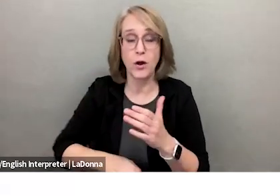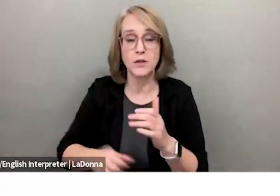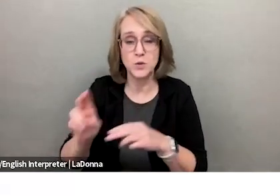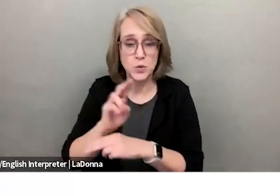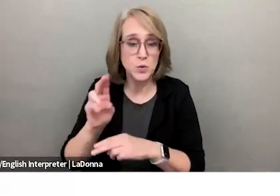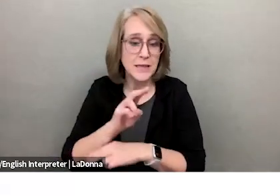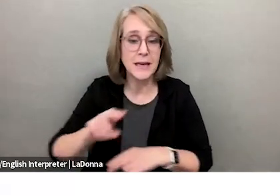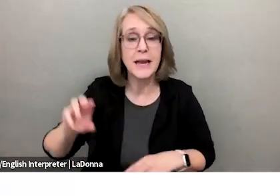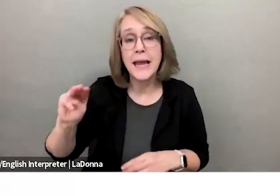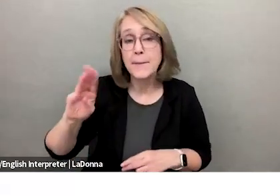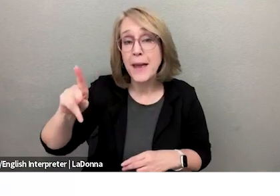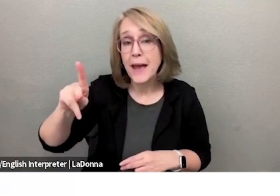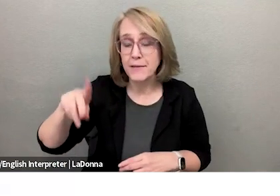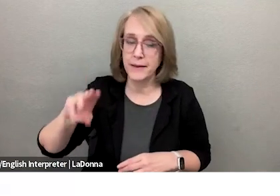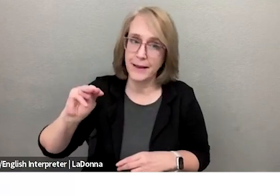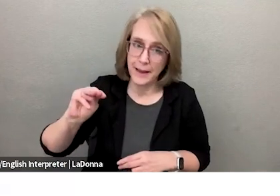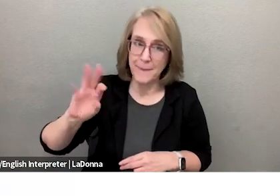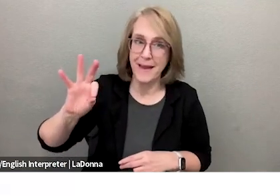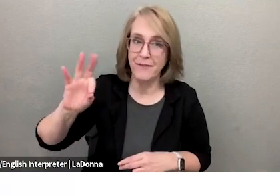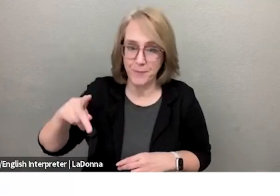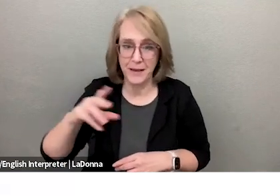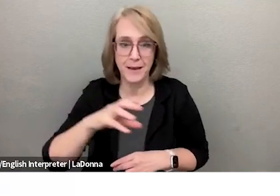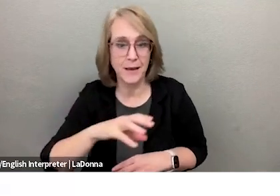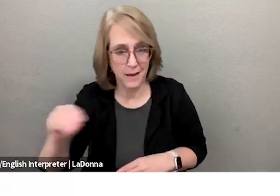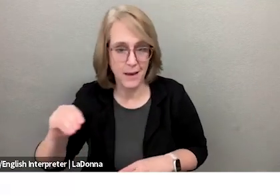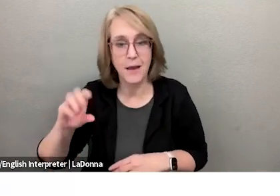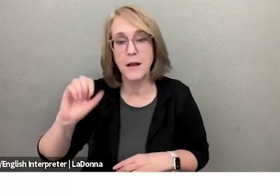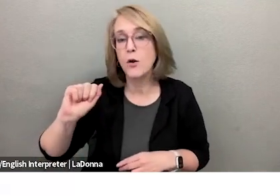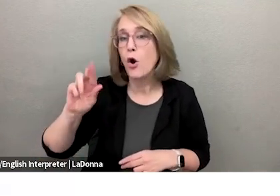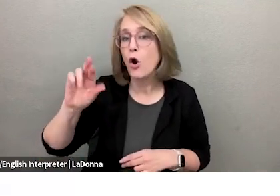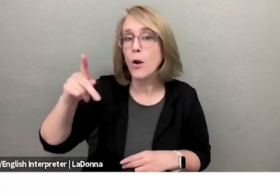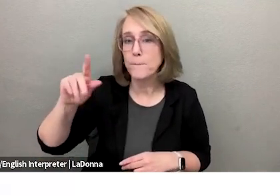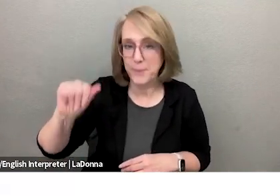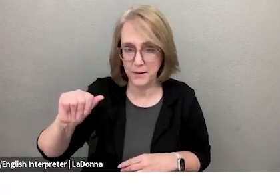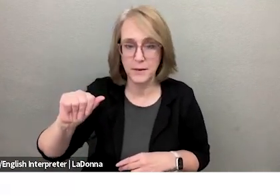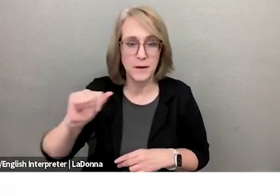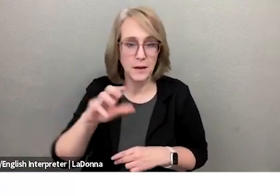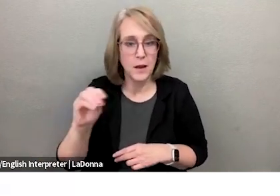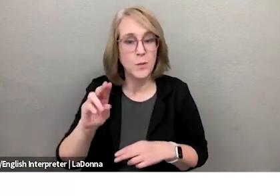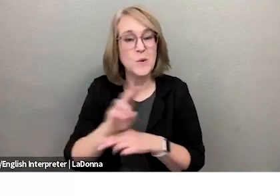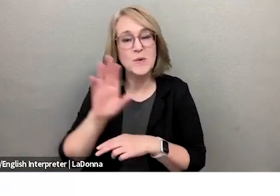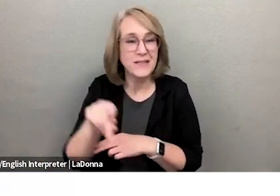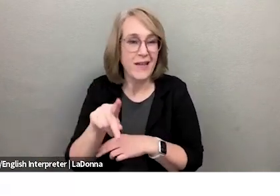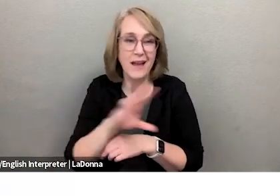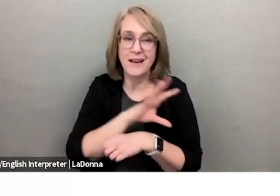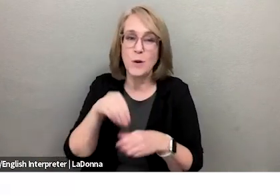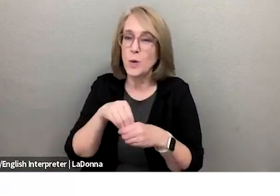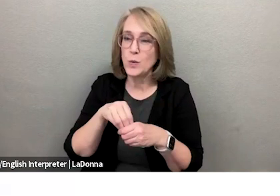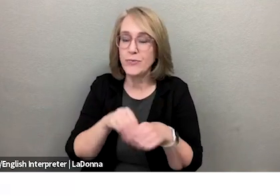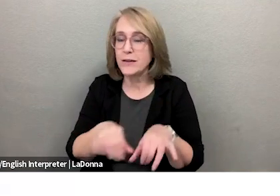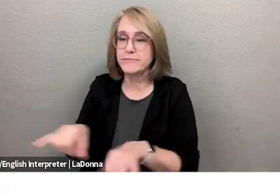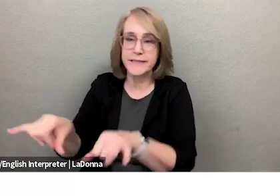we've gone along, we've tried to incorporate this into all of our much of our like standards that are